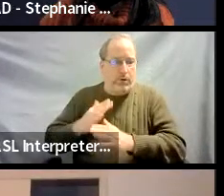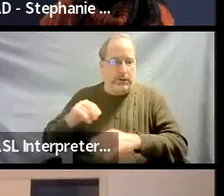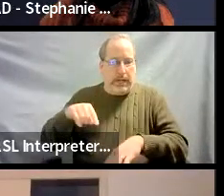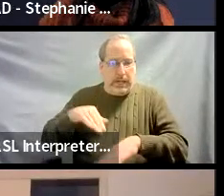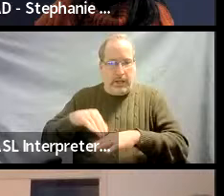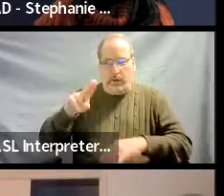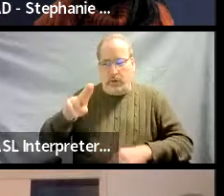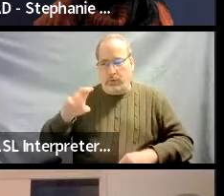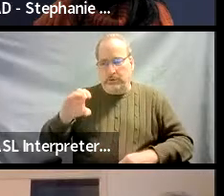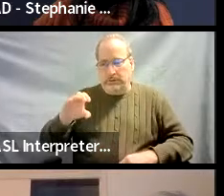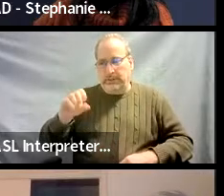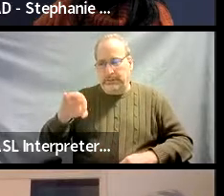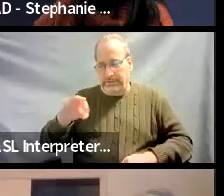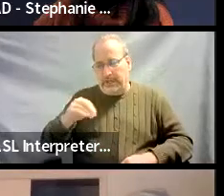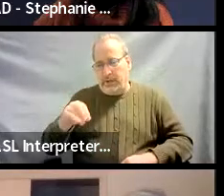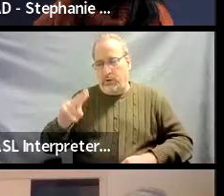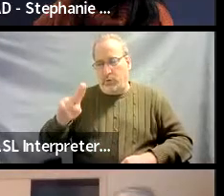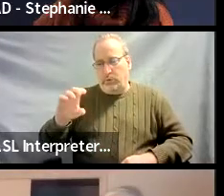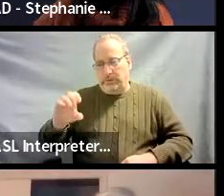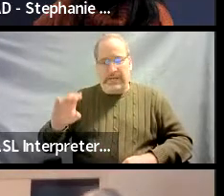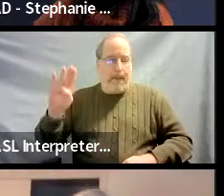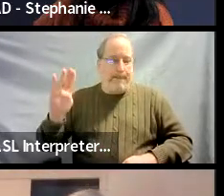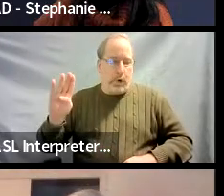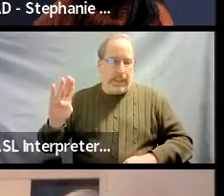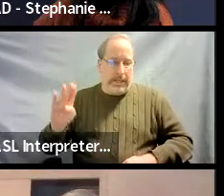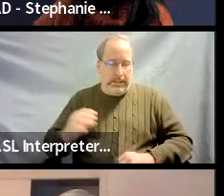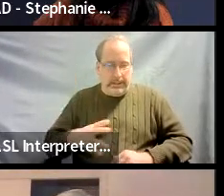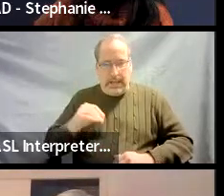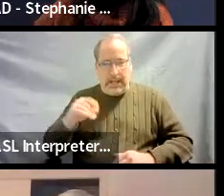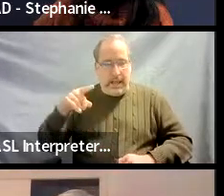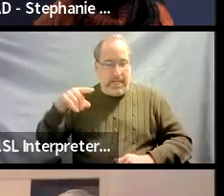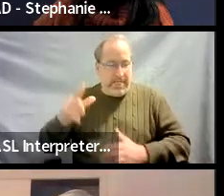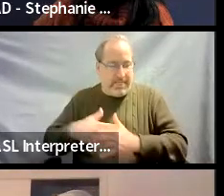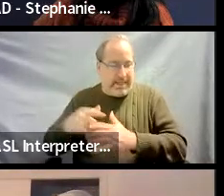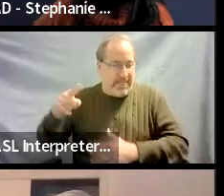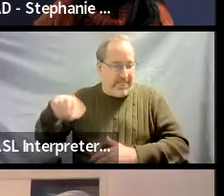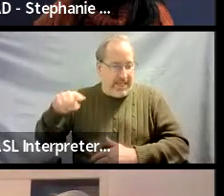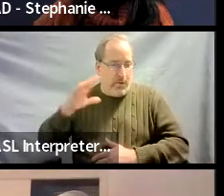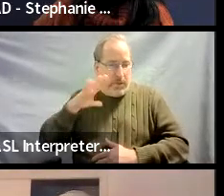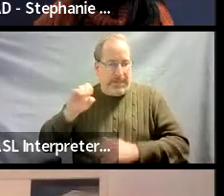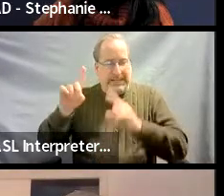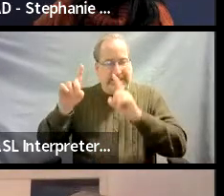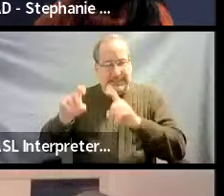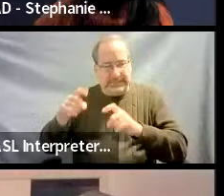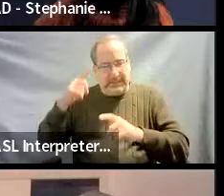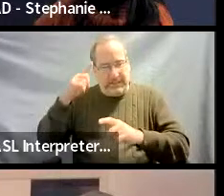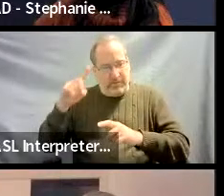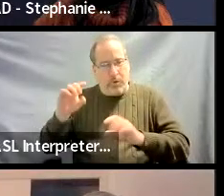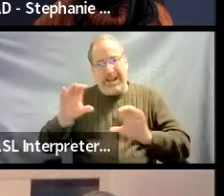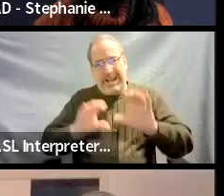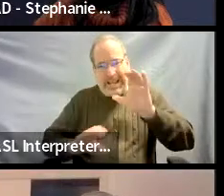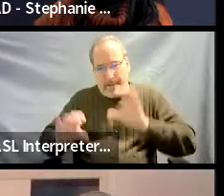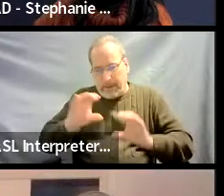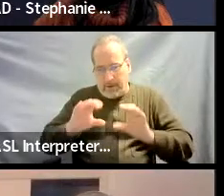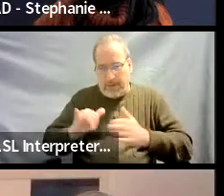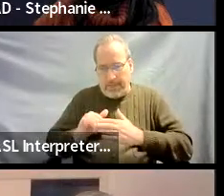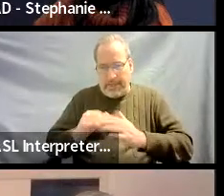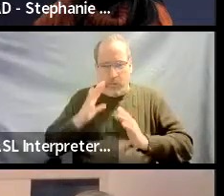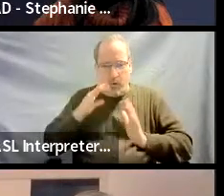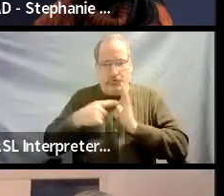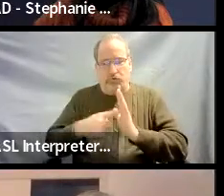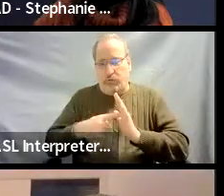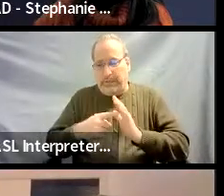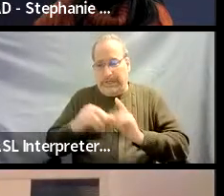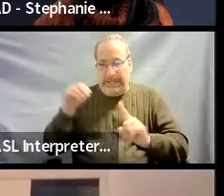and UC Berkeley, where they will be testing for chemicals that indicate exposure